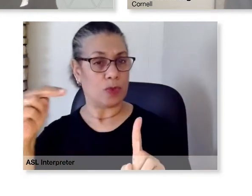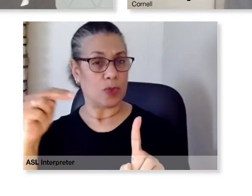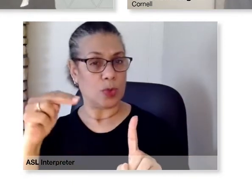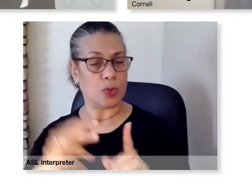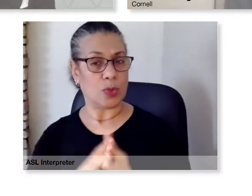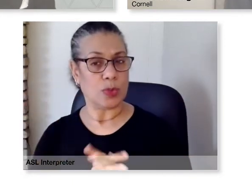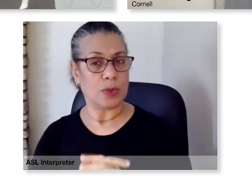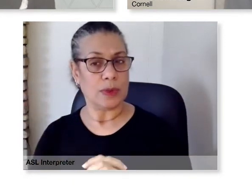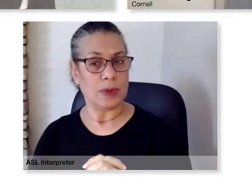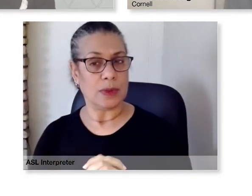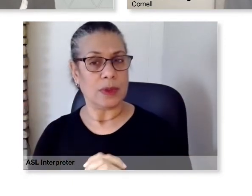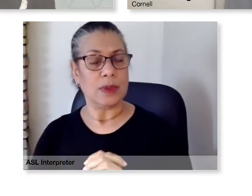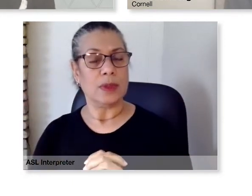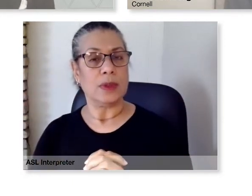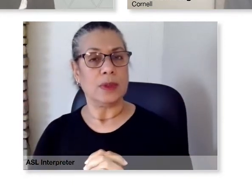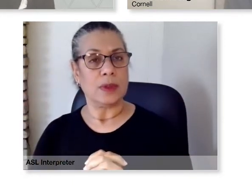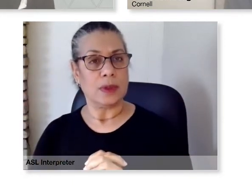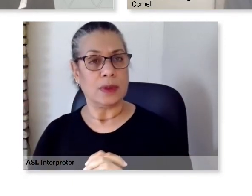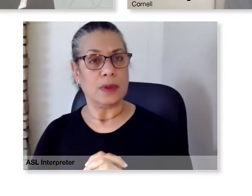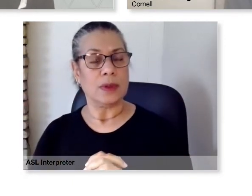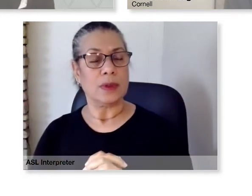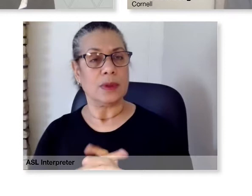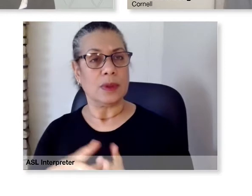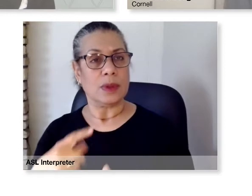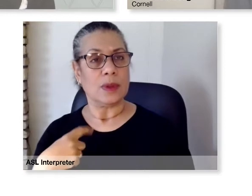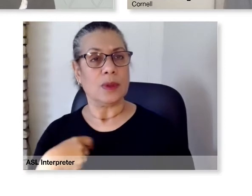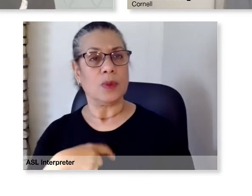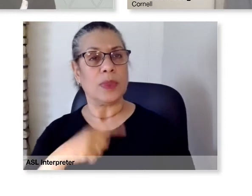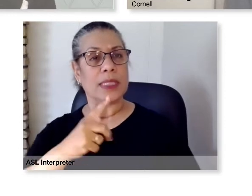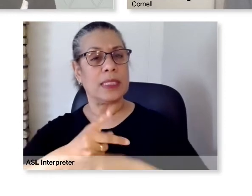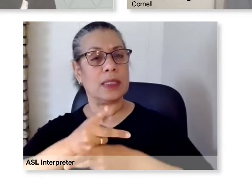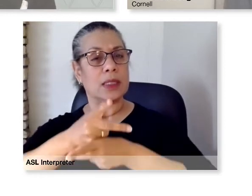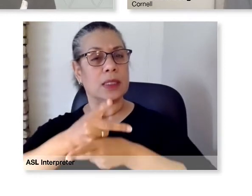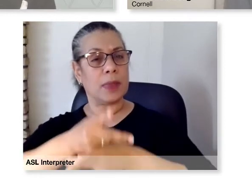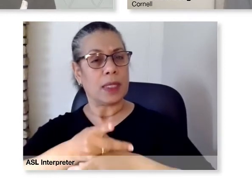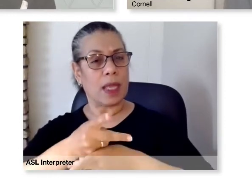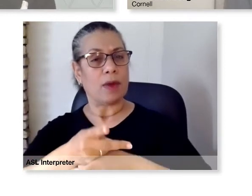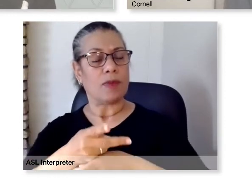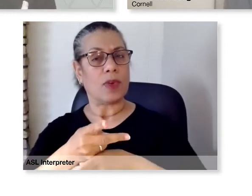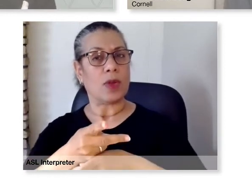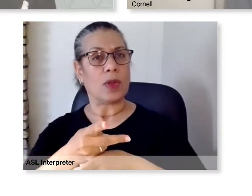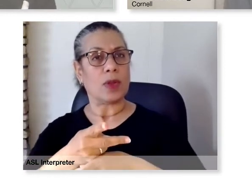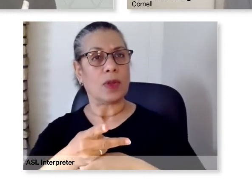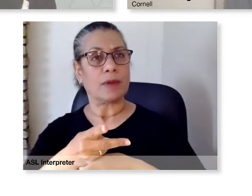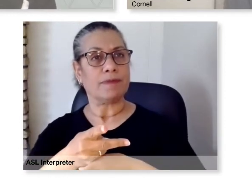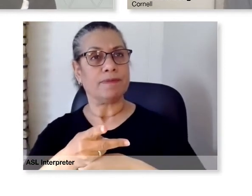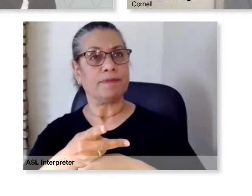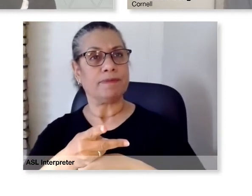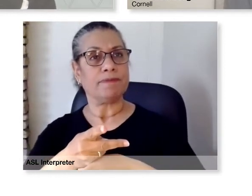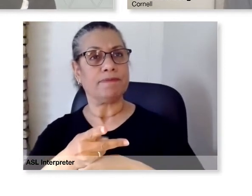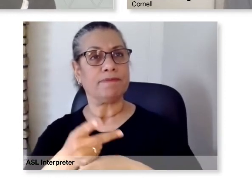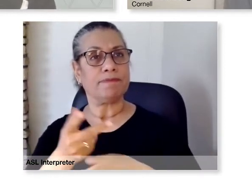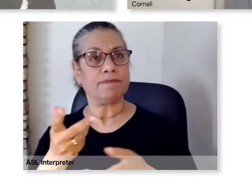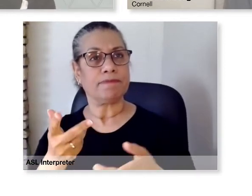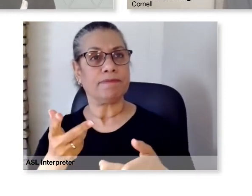we always need to be careful about, the ways in which,